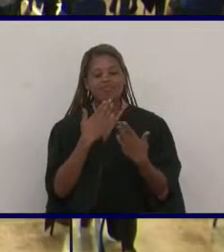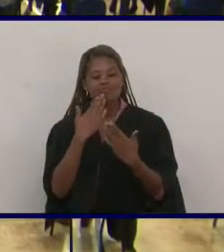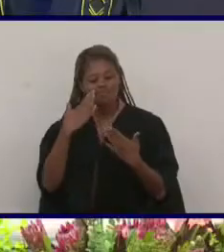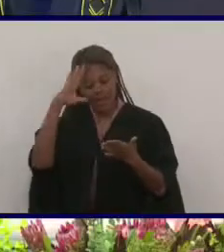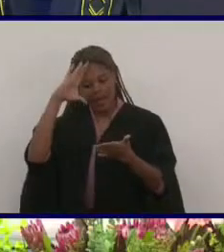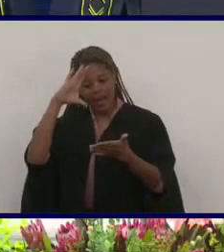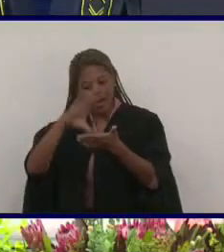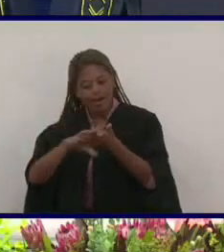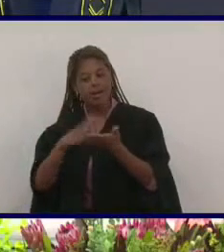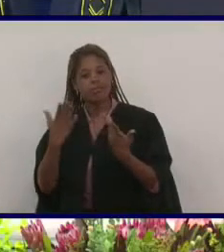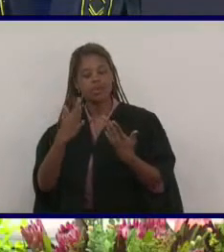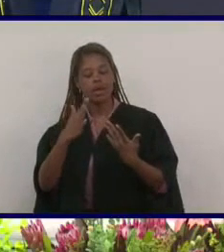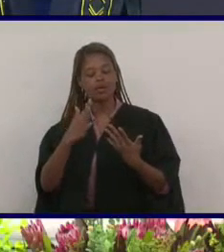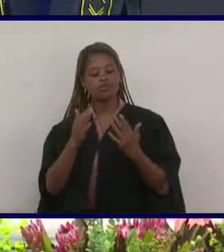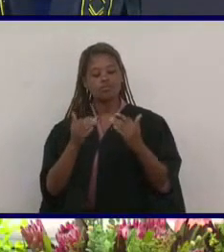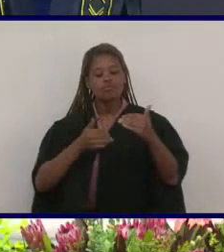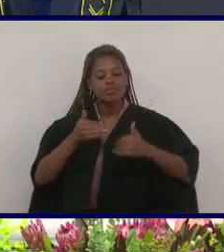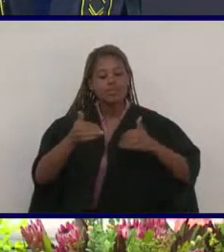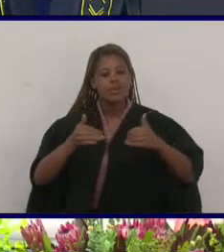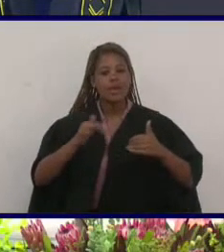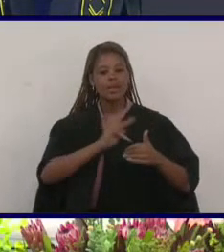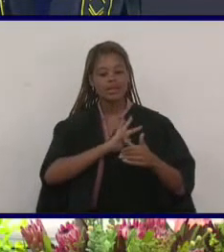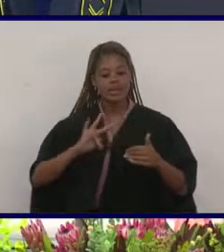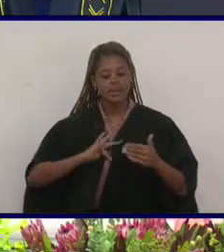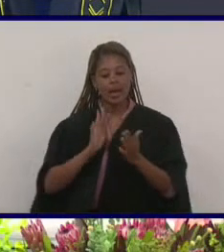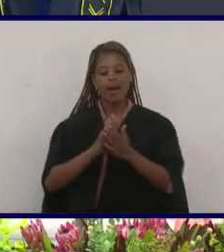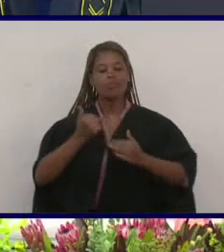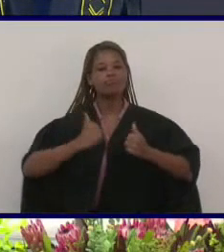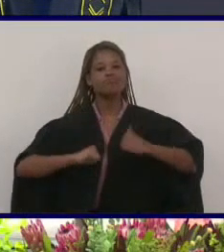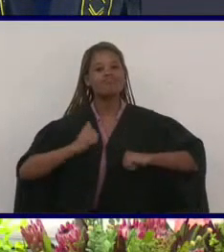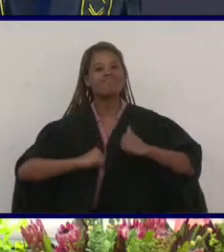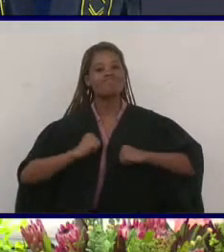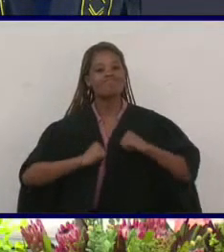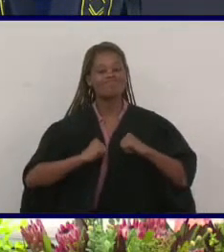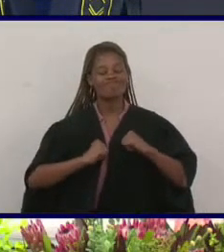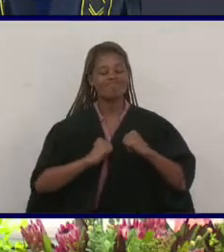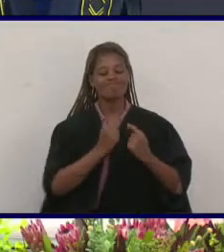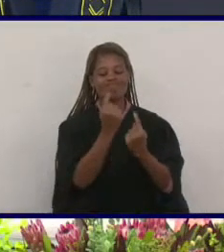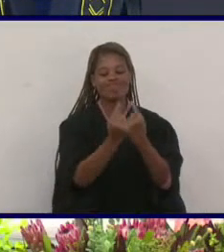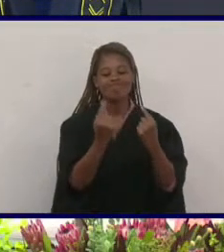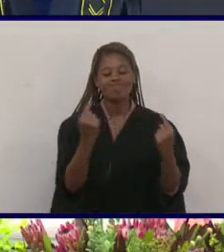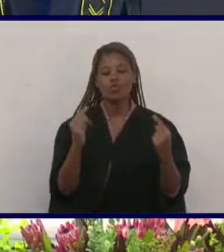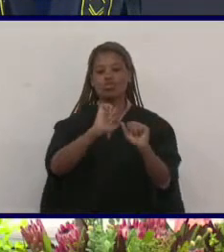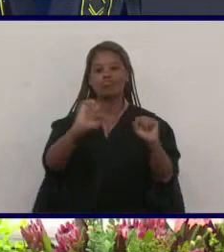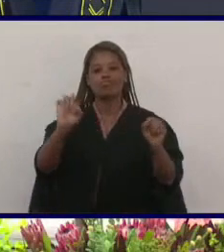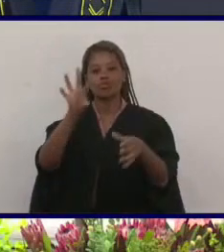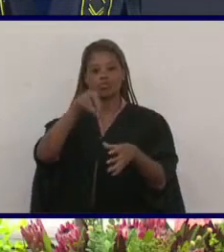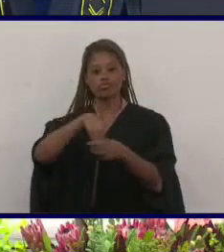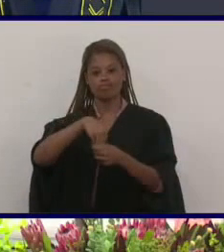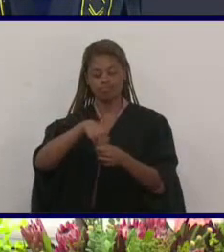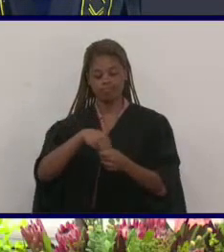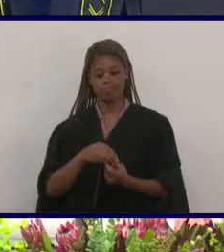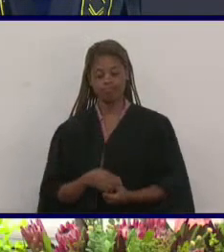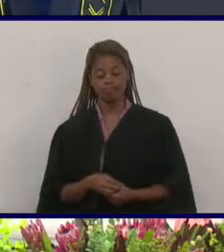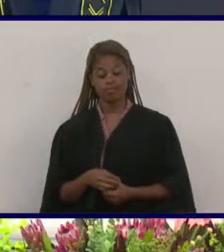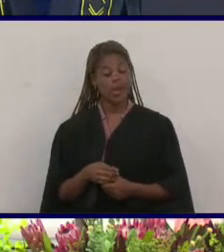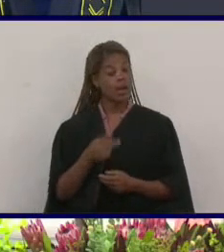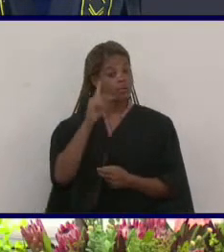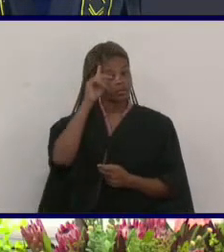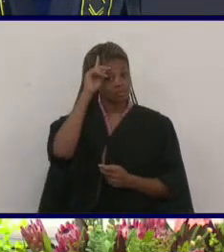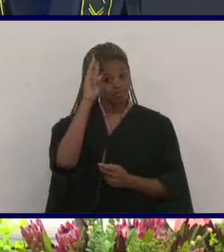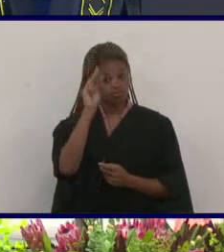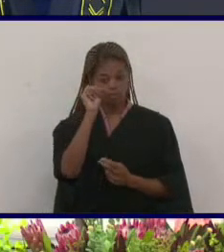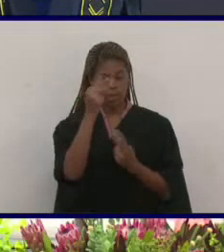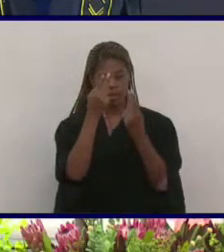staff, as well as the performers, for their respective contribution. At Nelson Mandela